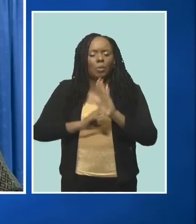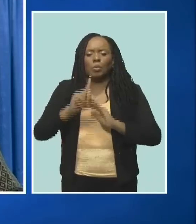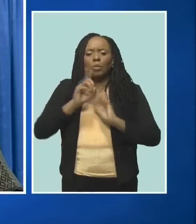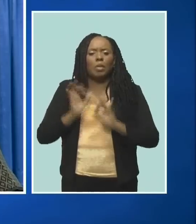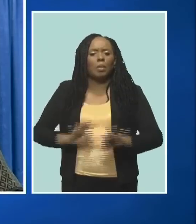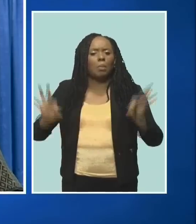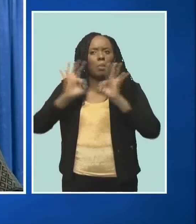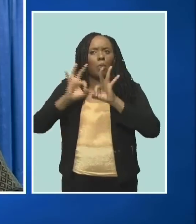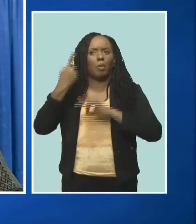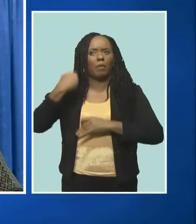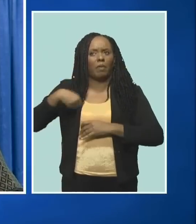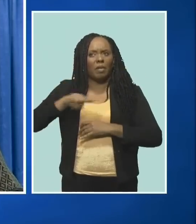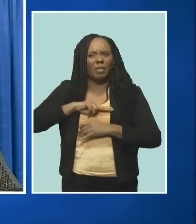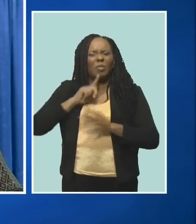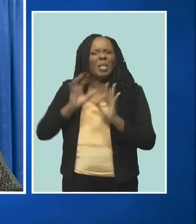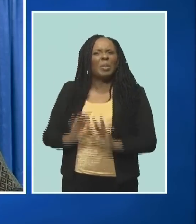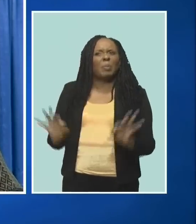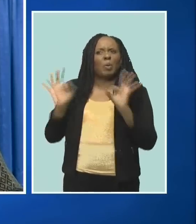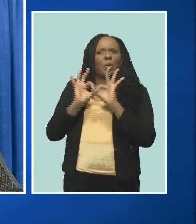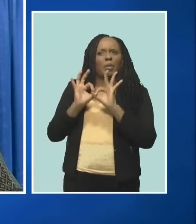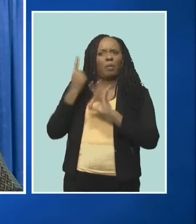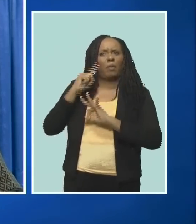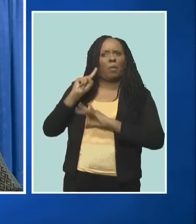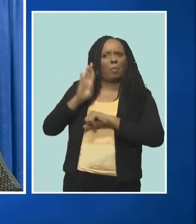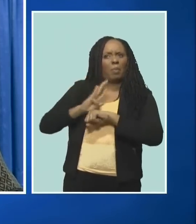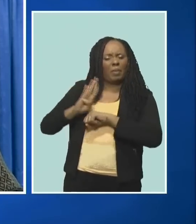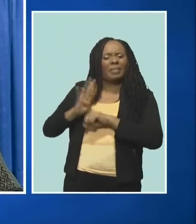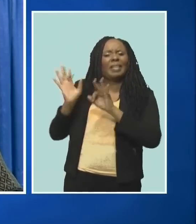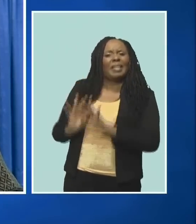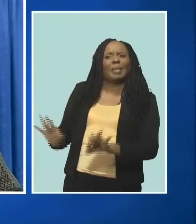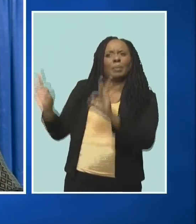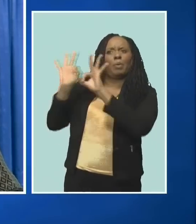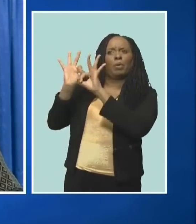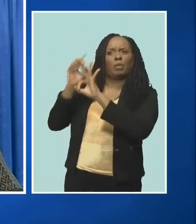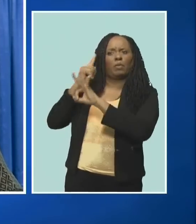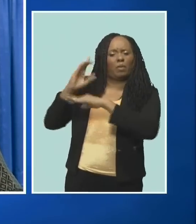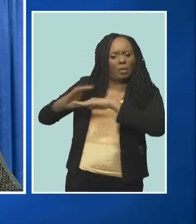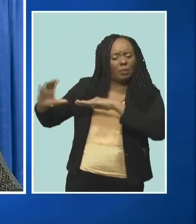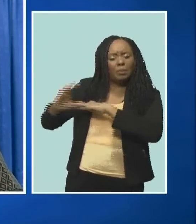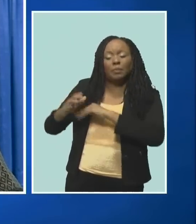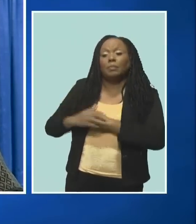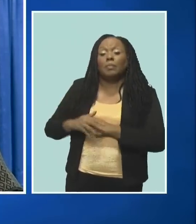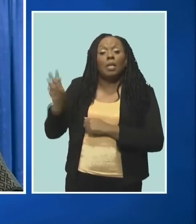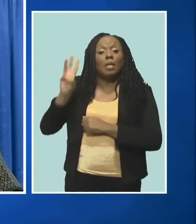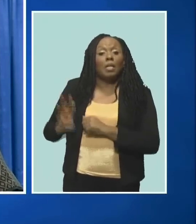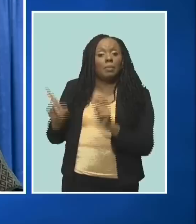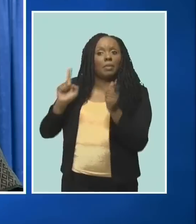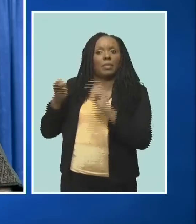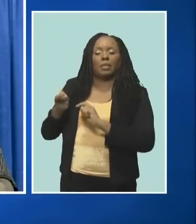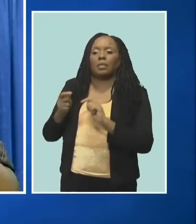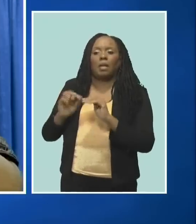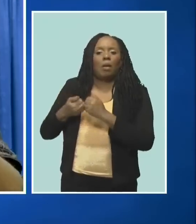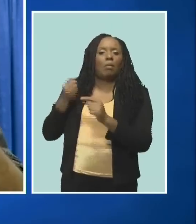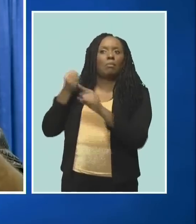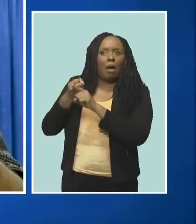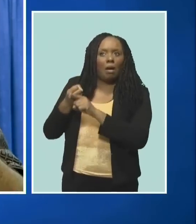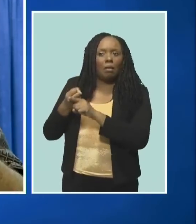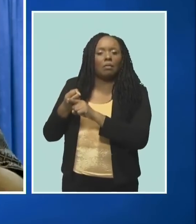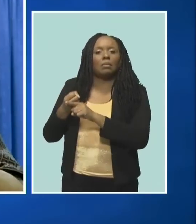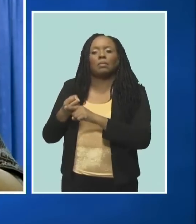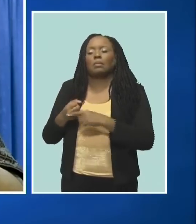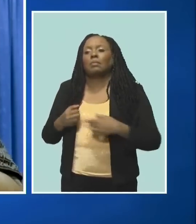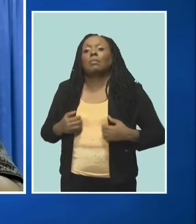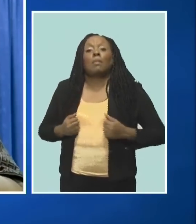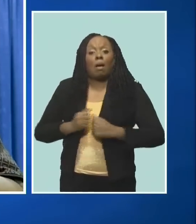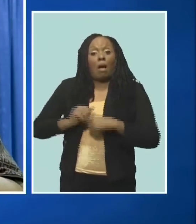region, given the impact that climate change is having on our infrastructure. How we build is